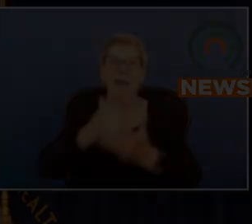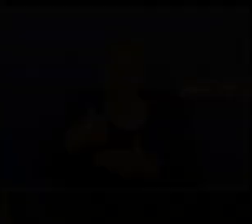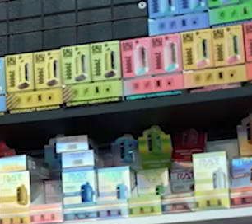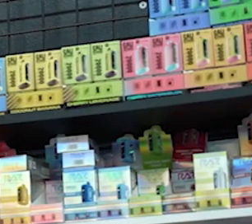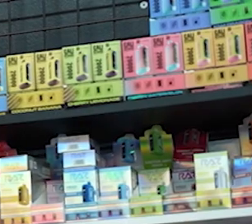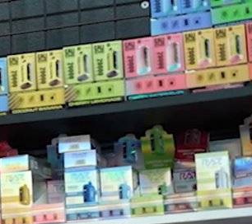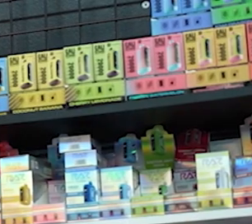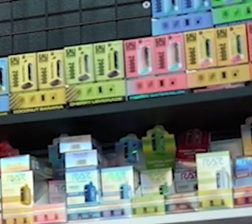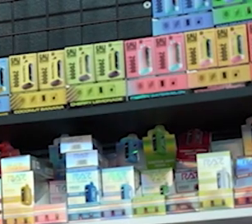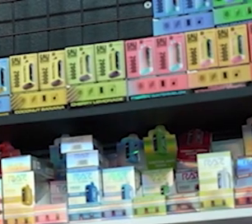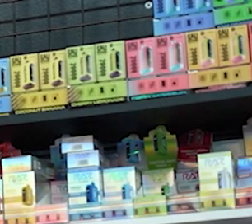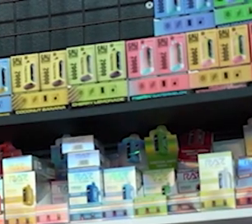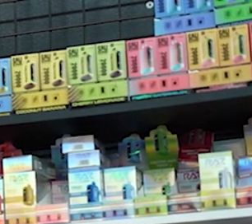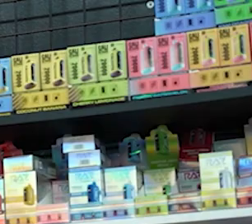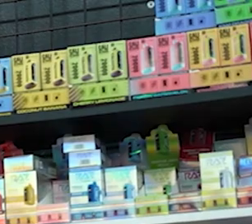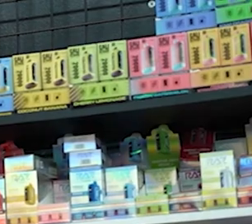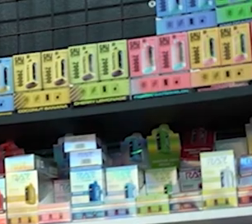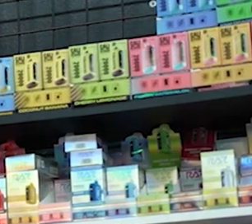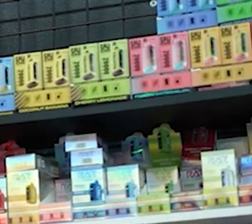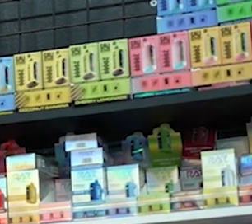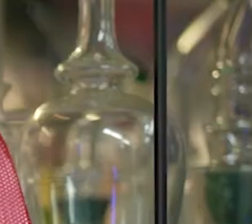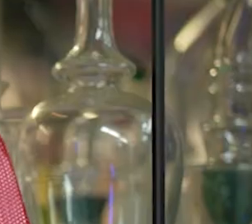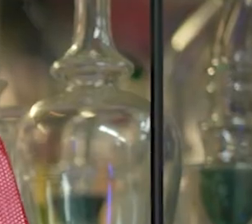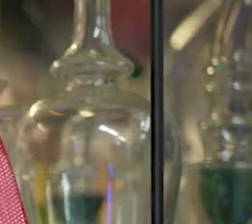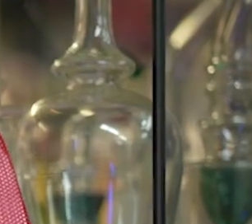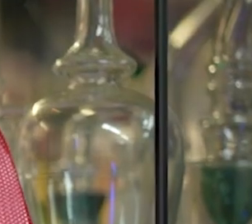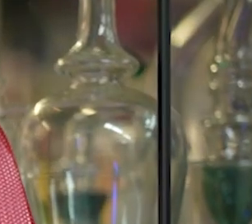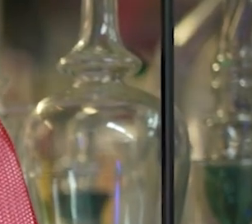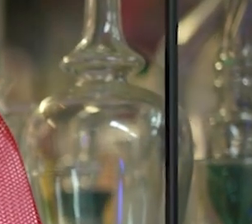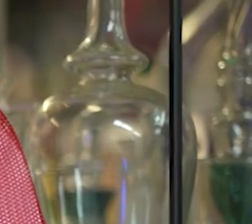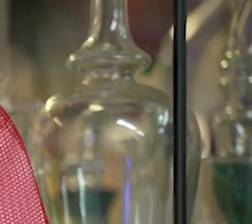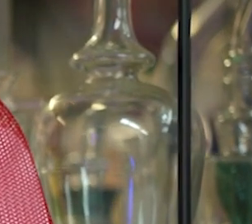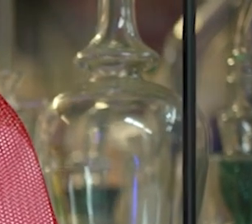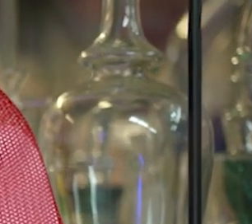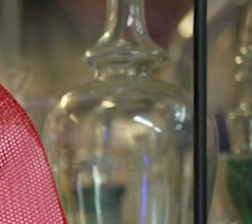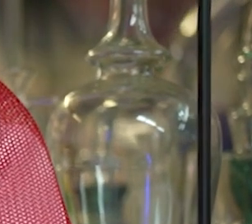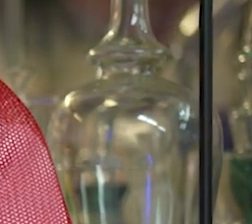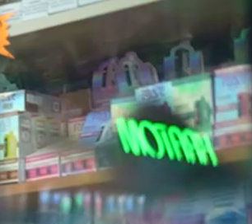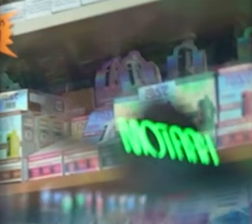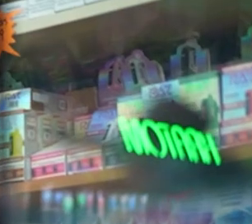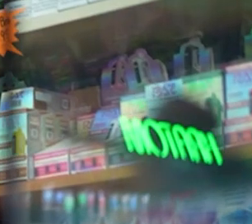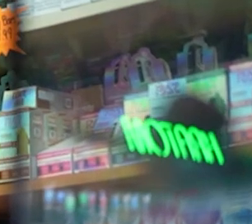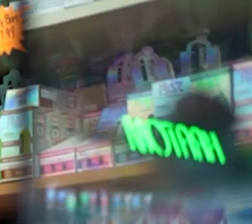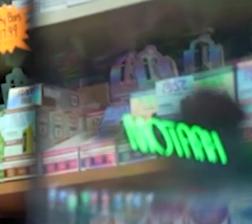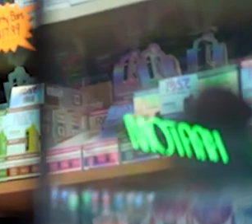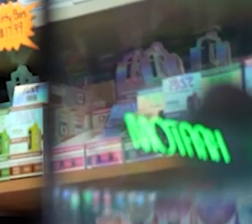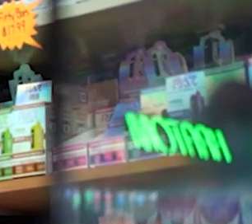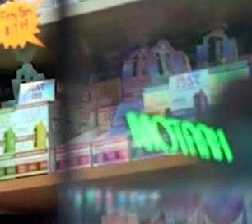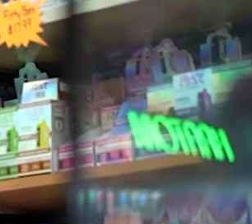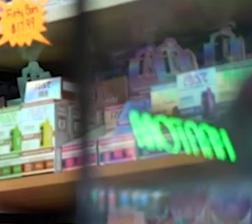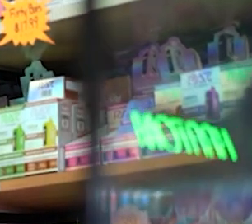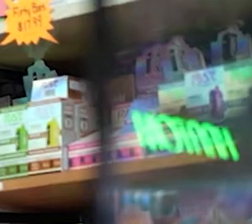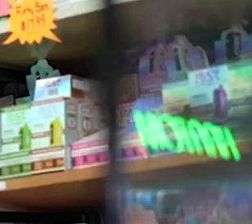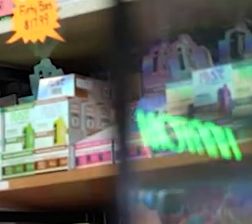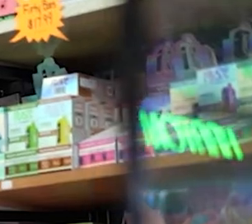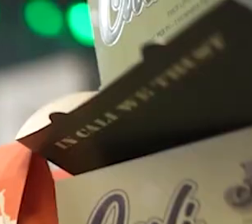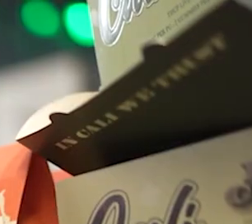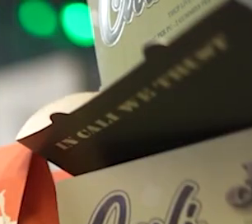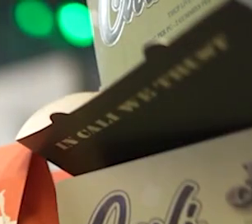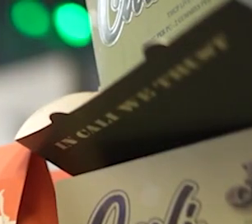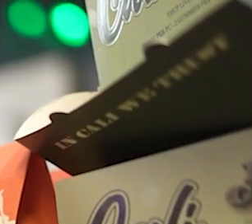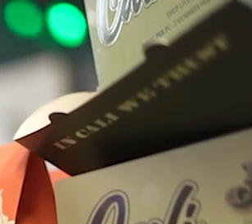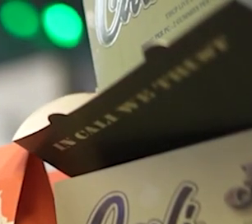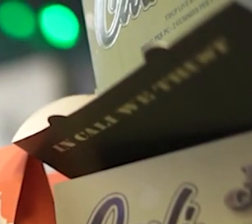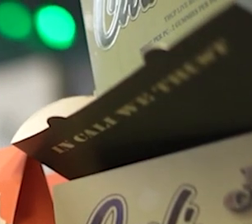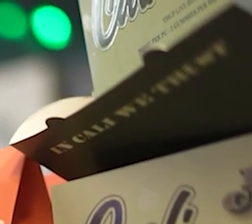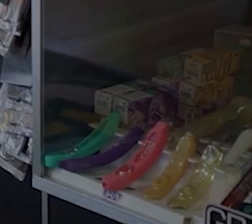safely. Journey into the extraordinary Hideaway Novelties, smoke and vape, the finest selection of vapes,